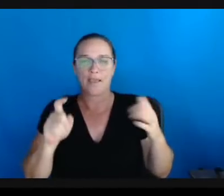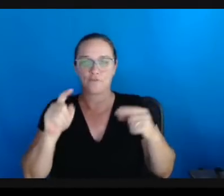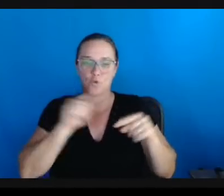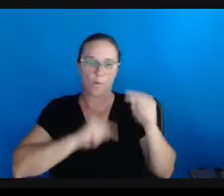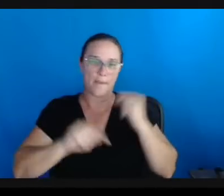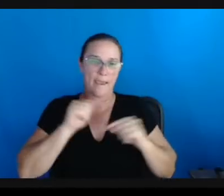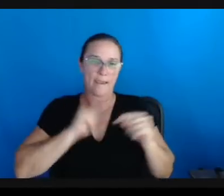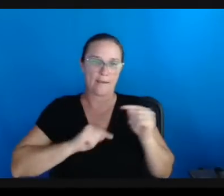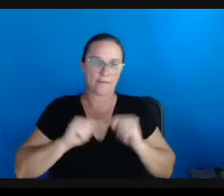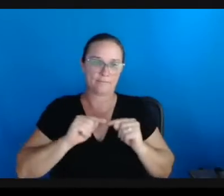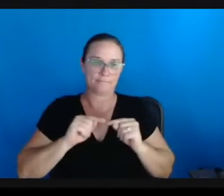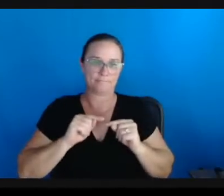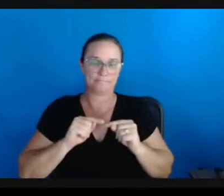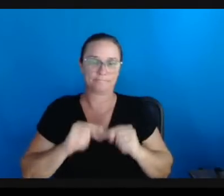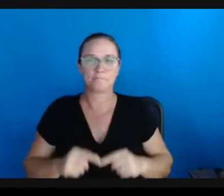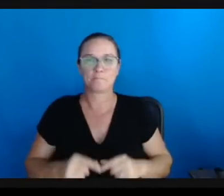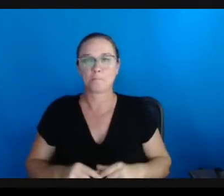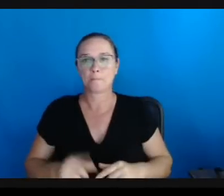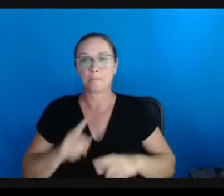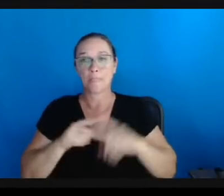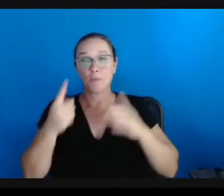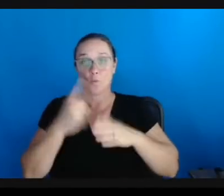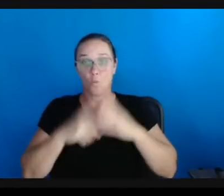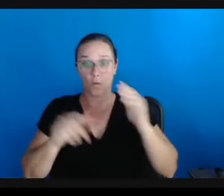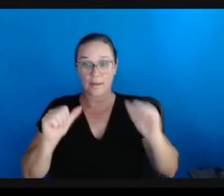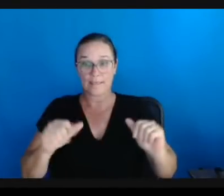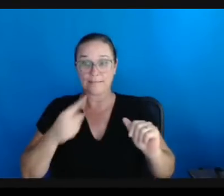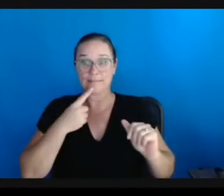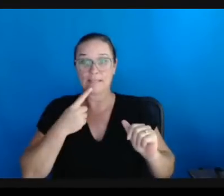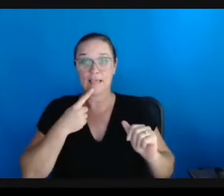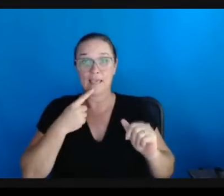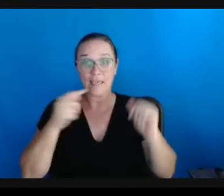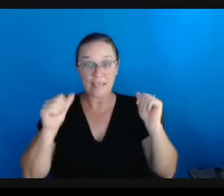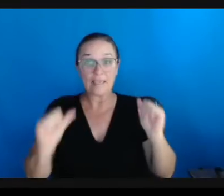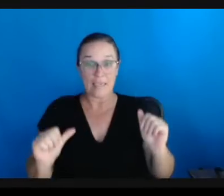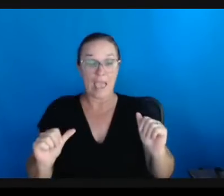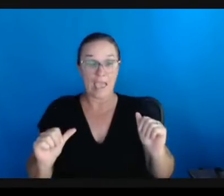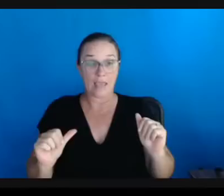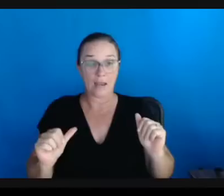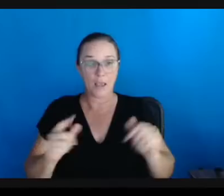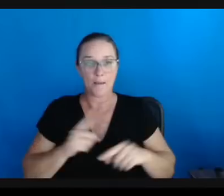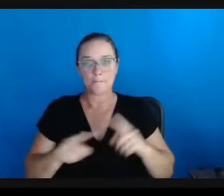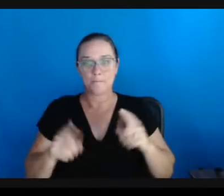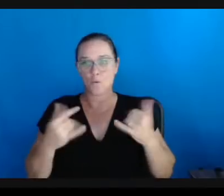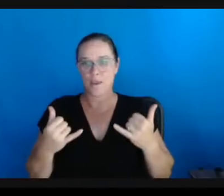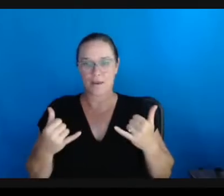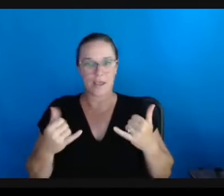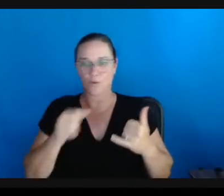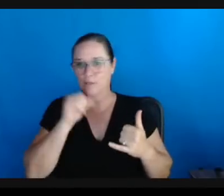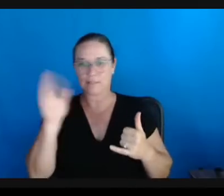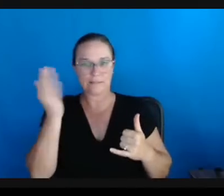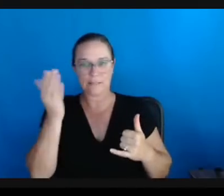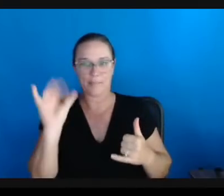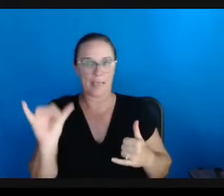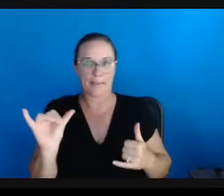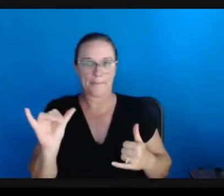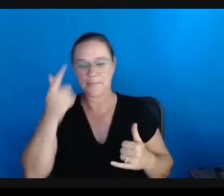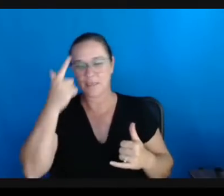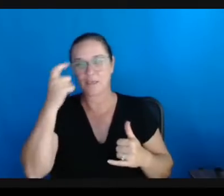but so what I can say is it can reach there, but presently it doesn't seem to be doing that just because of the wind